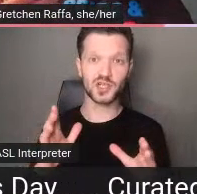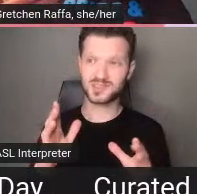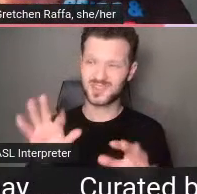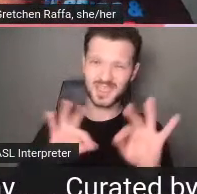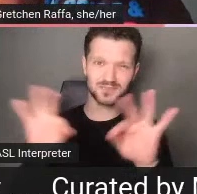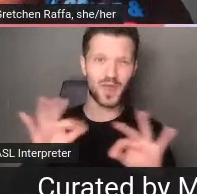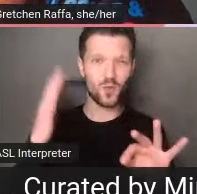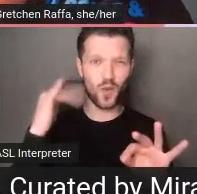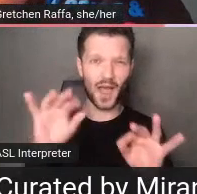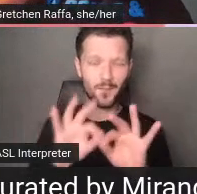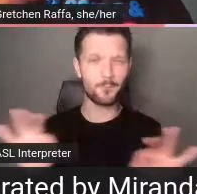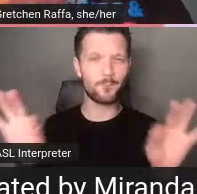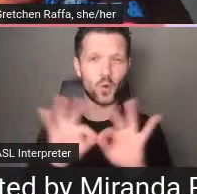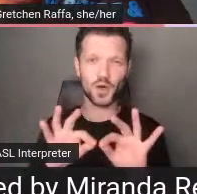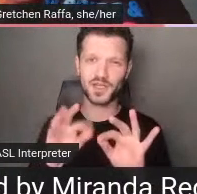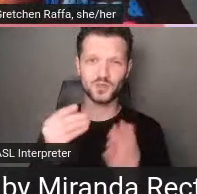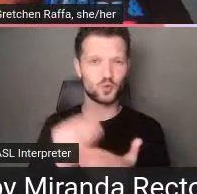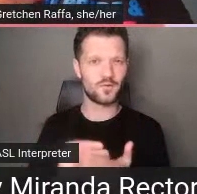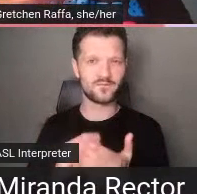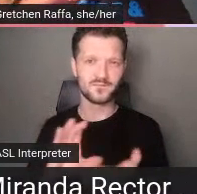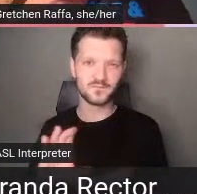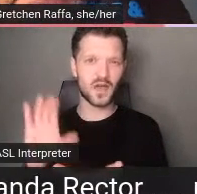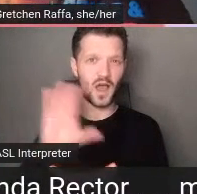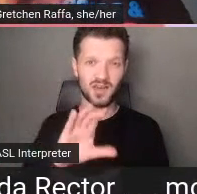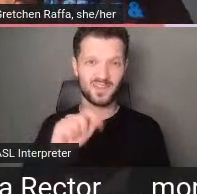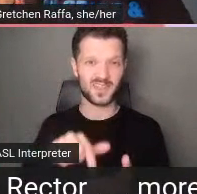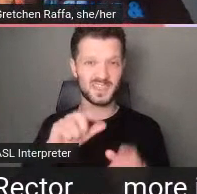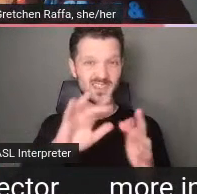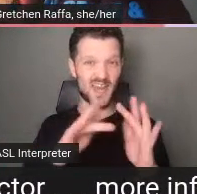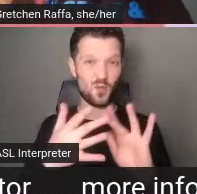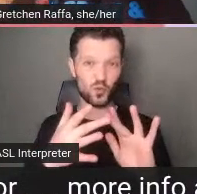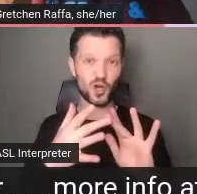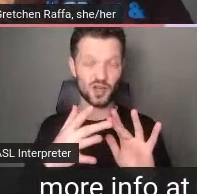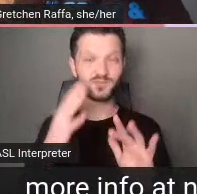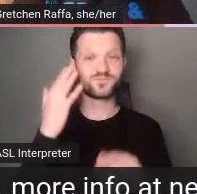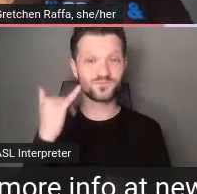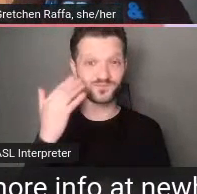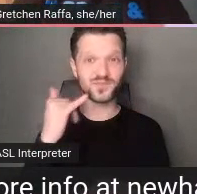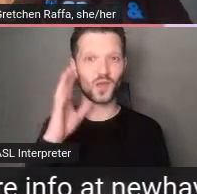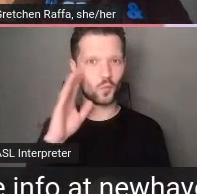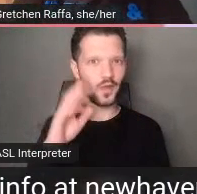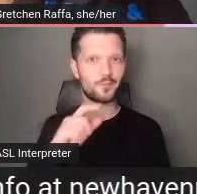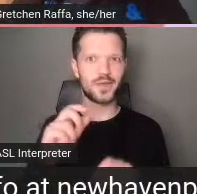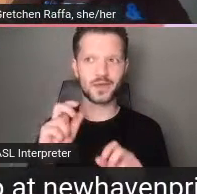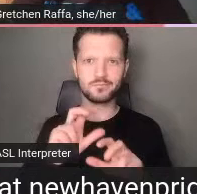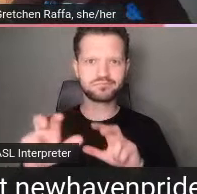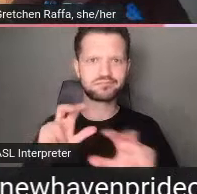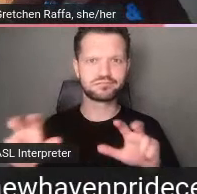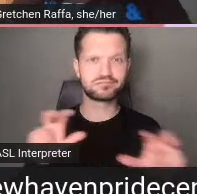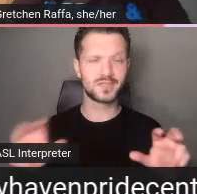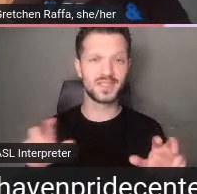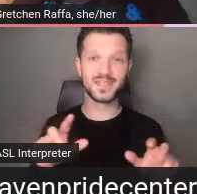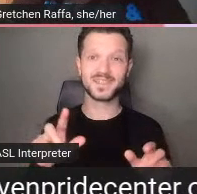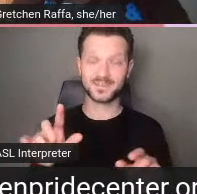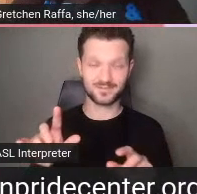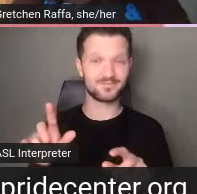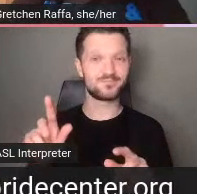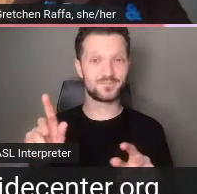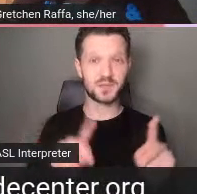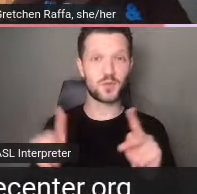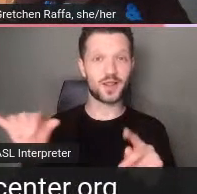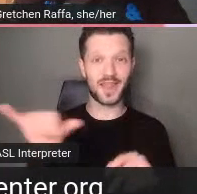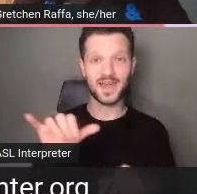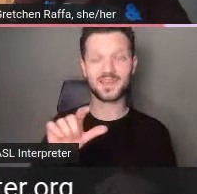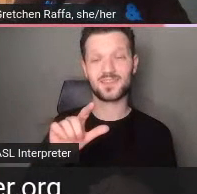go right back into the community through organizations like the New Haven Pride Center that are directly working and serving